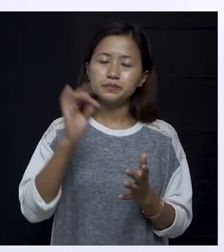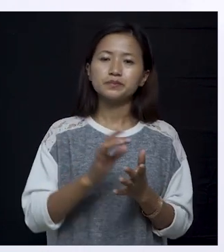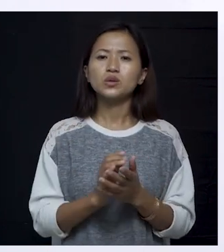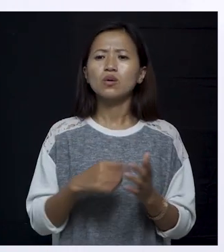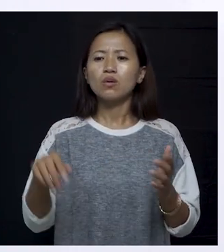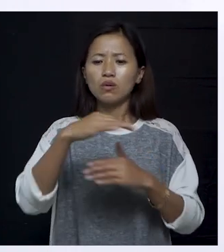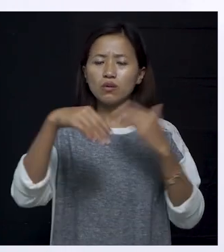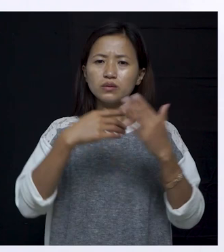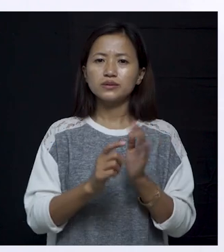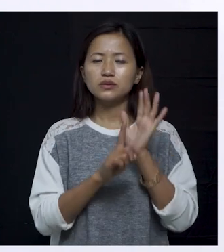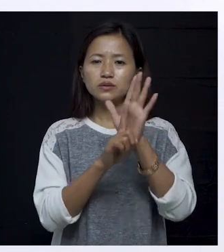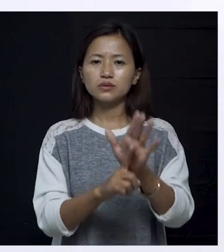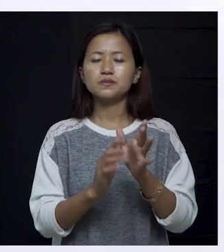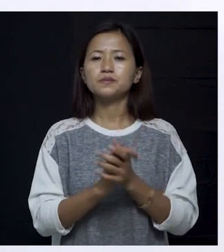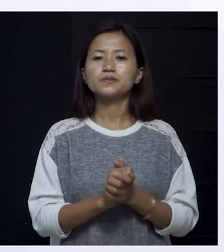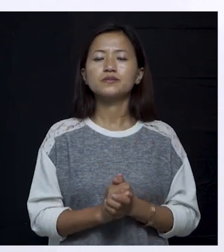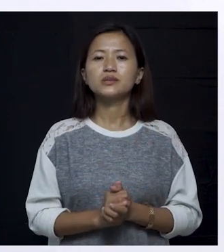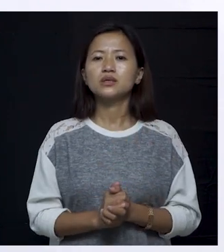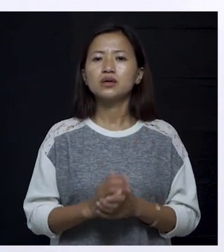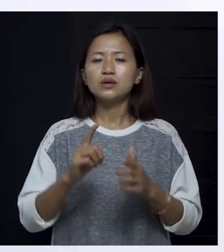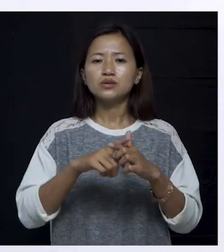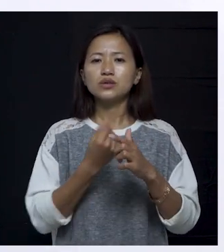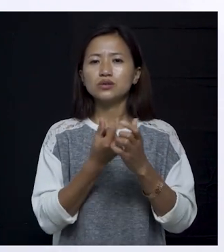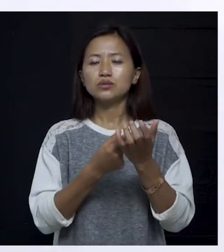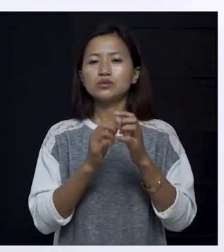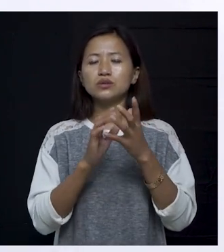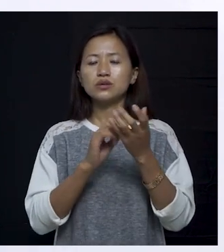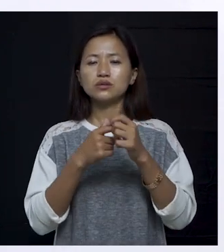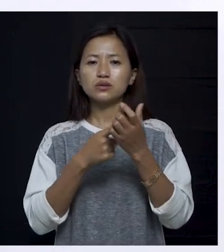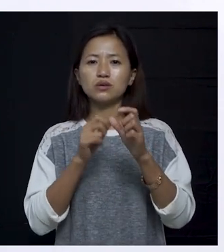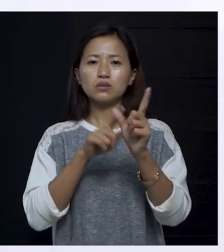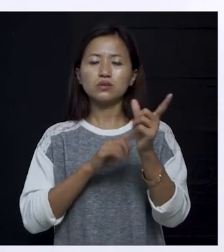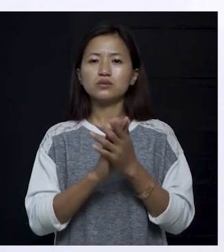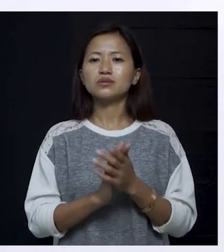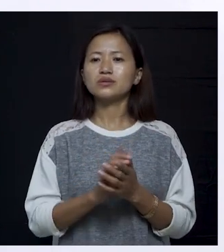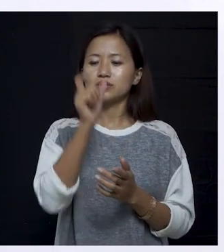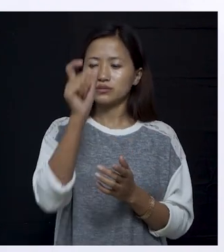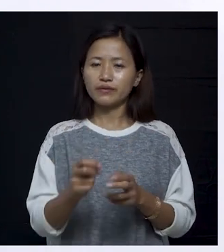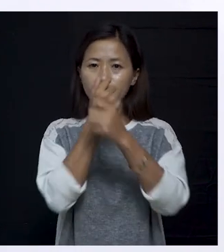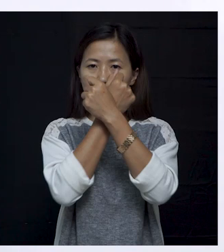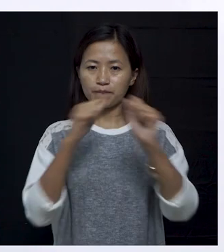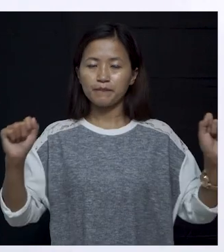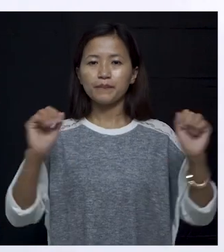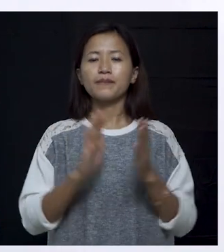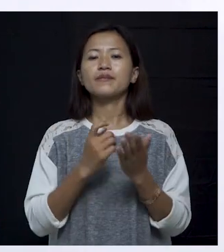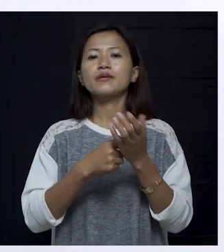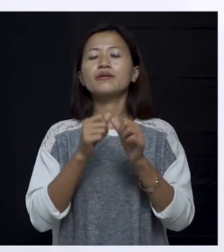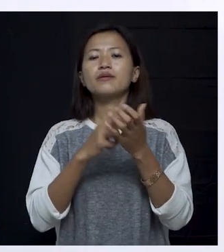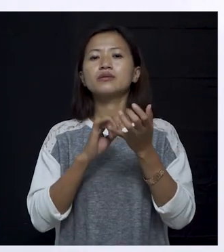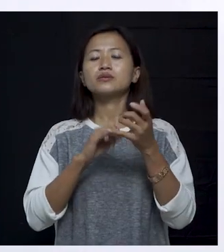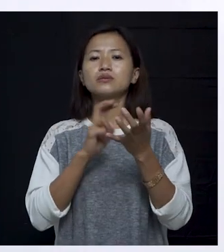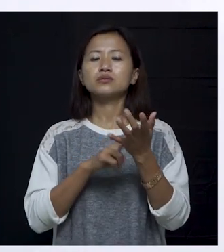shows that the judiciary is independent. And as I've said before, the reason why